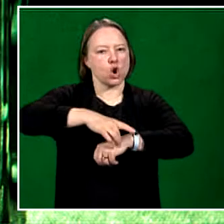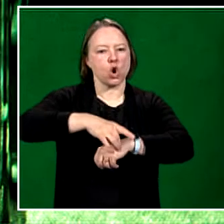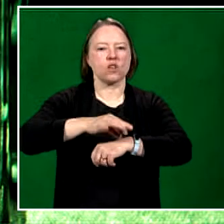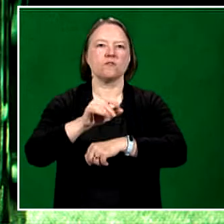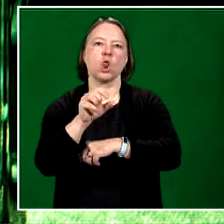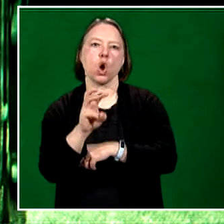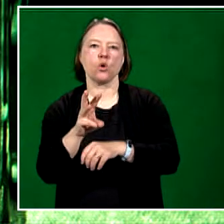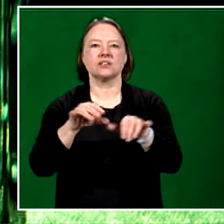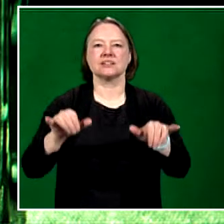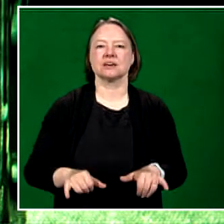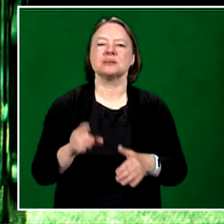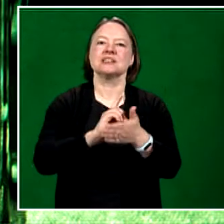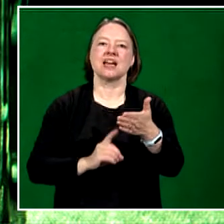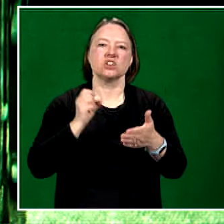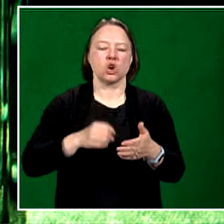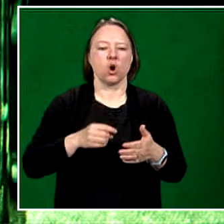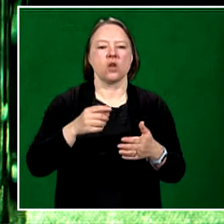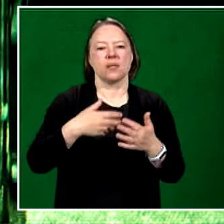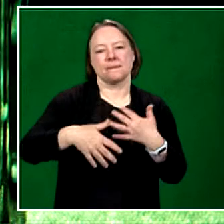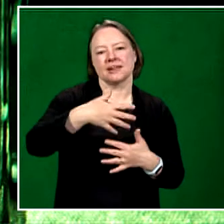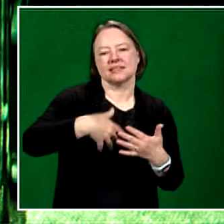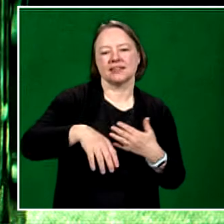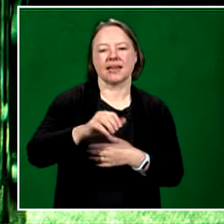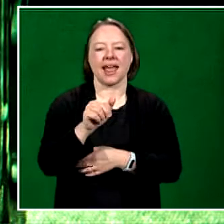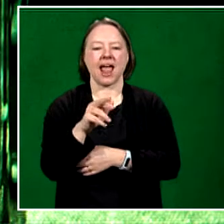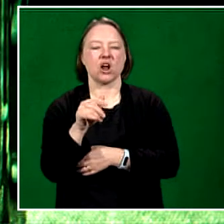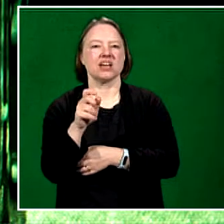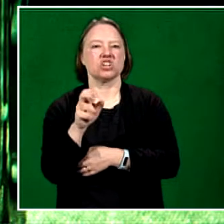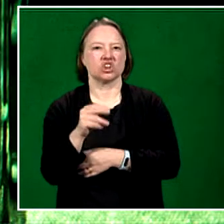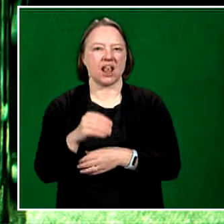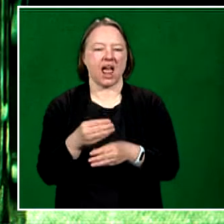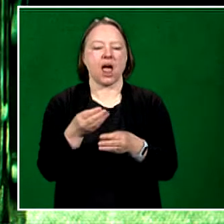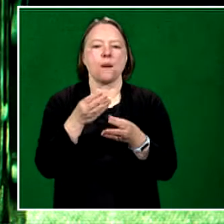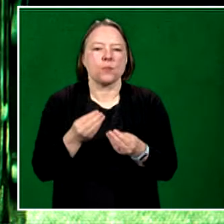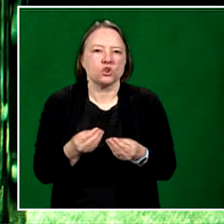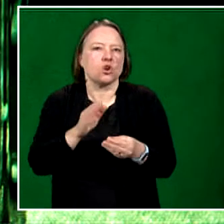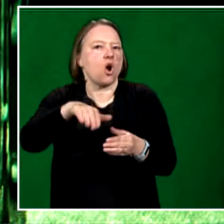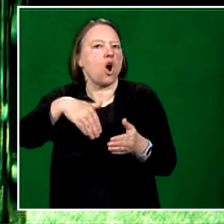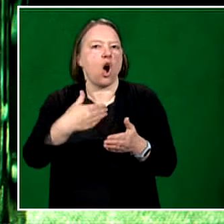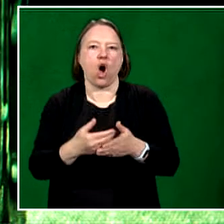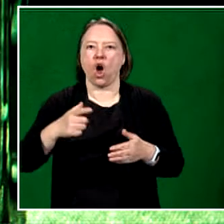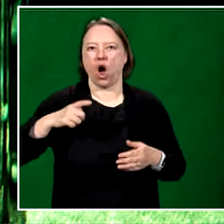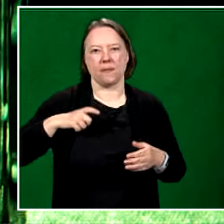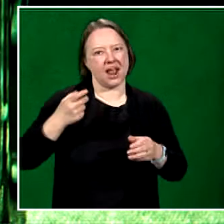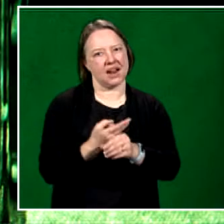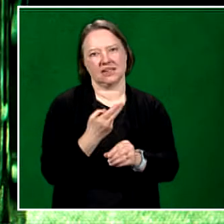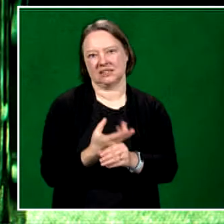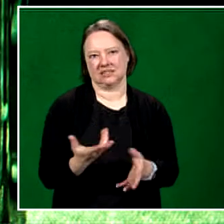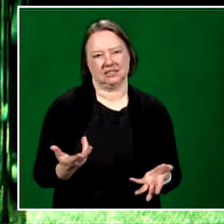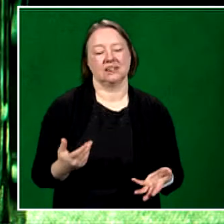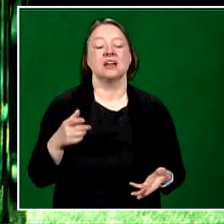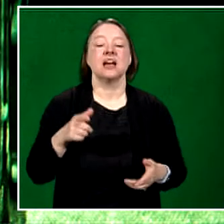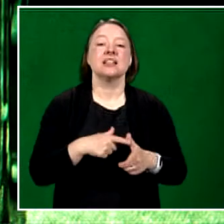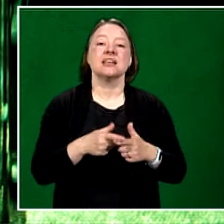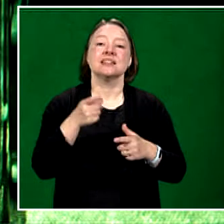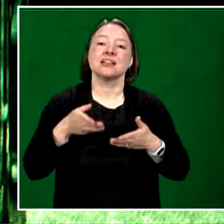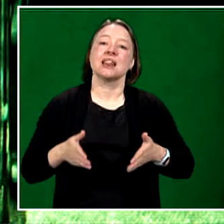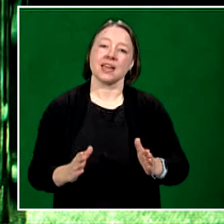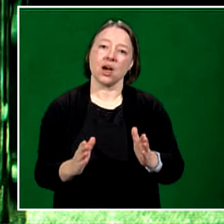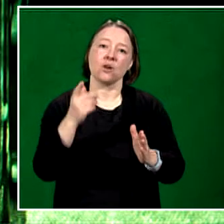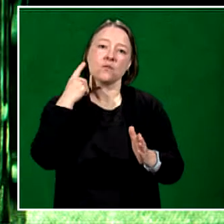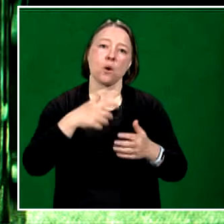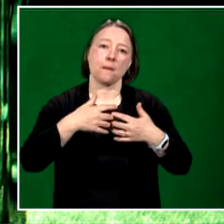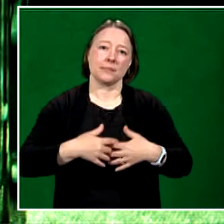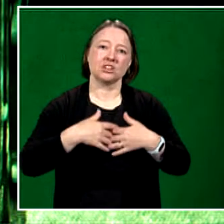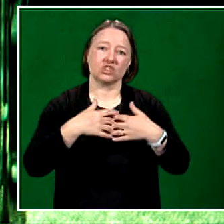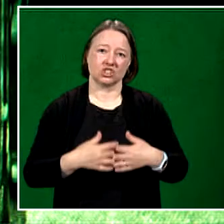is designed so that the mixing, the aeration, and the moisture will all be automated. And this allows for the machine